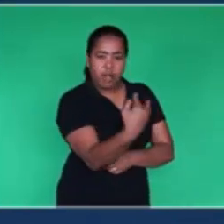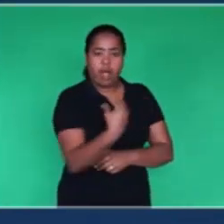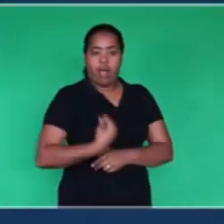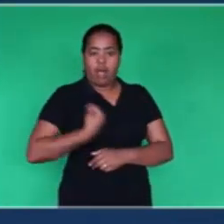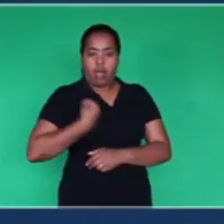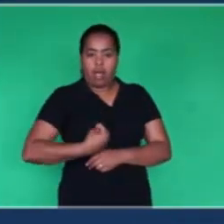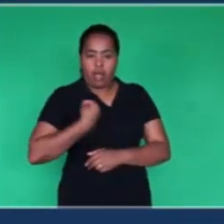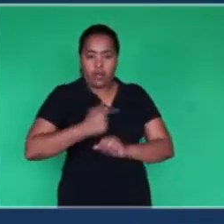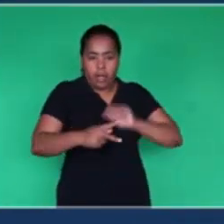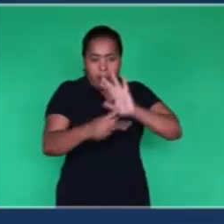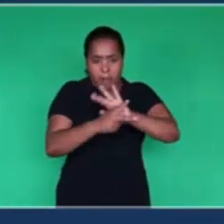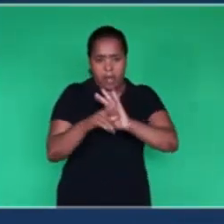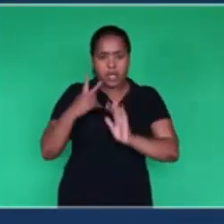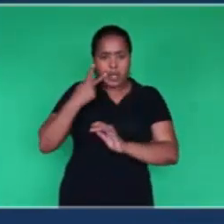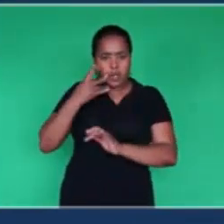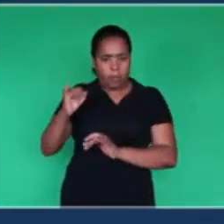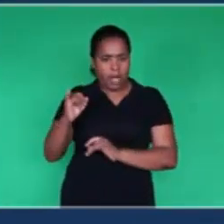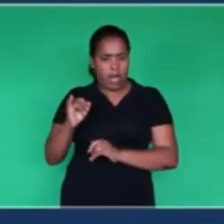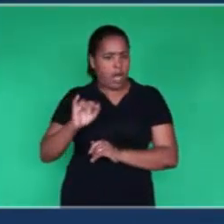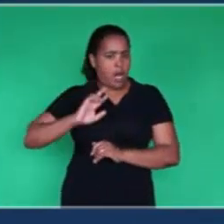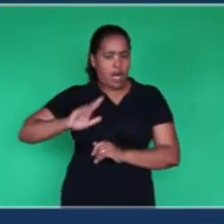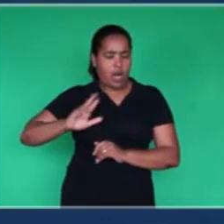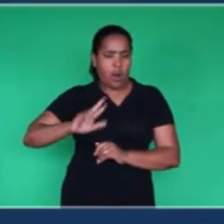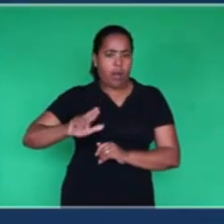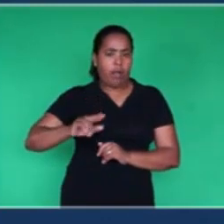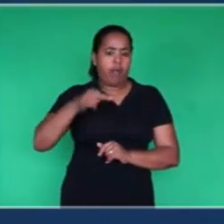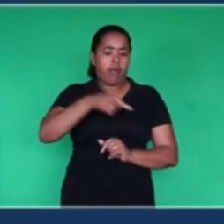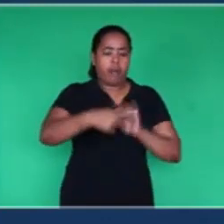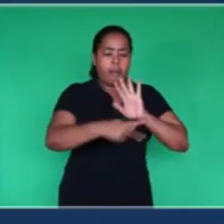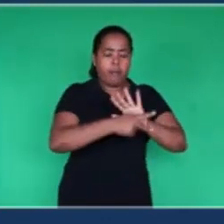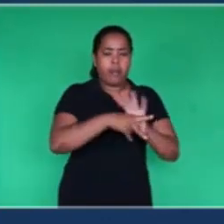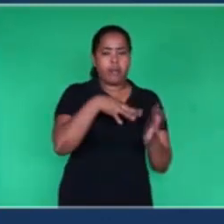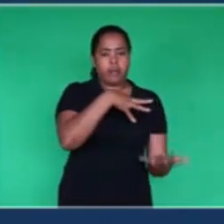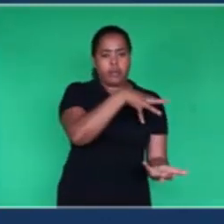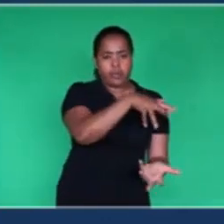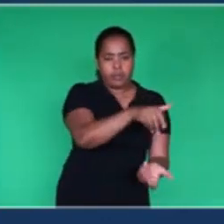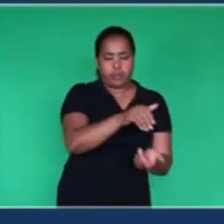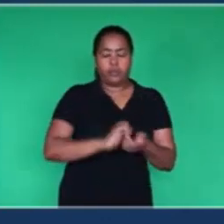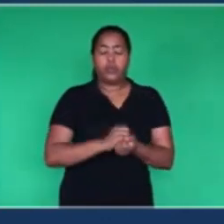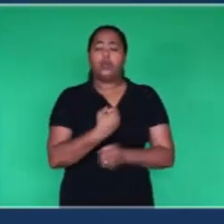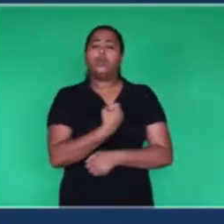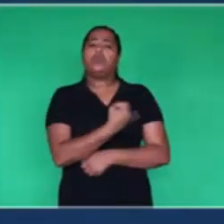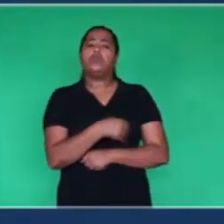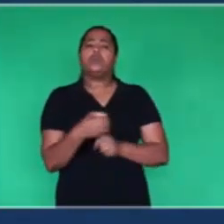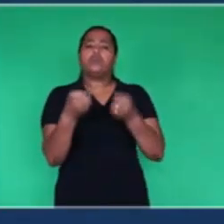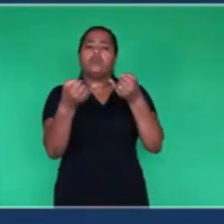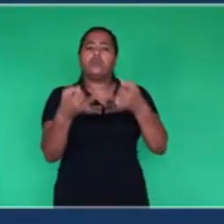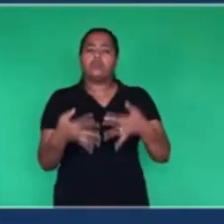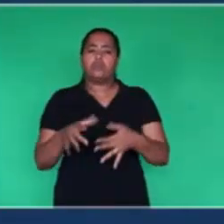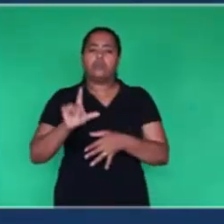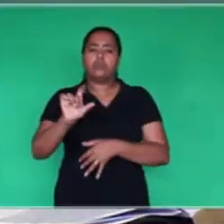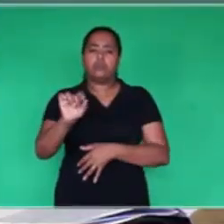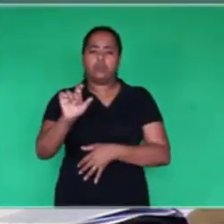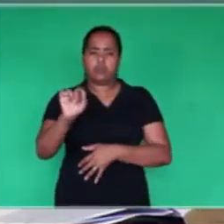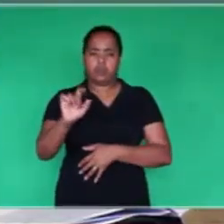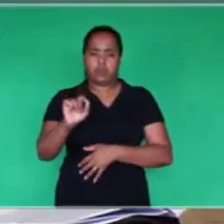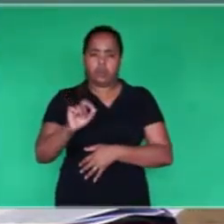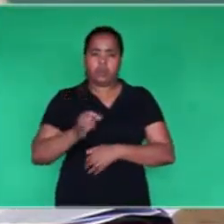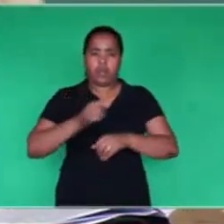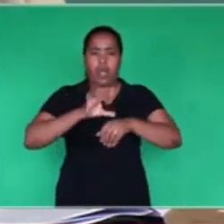flesh, the eyes, the lust, or in other words, the form in which you see